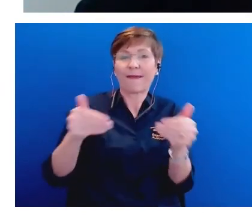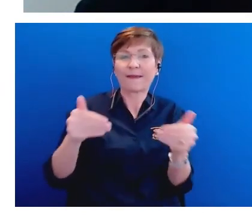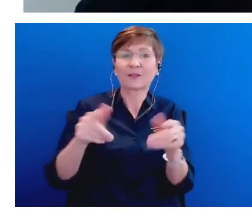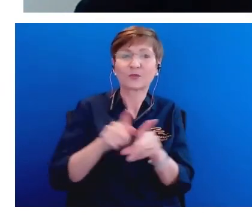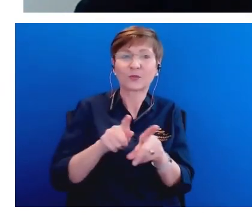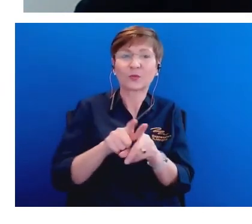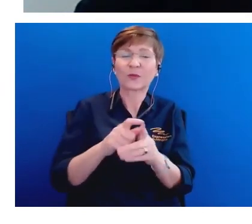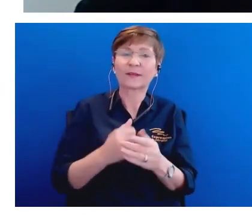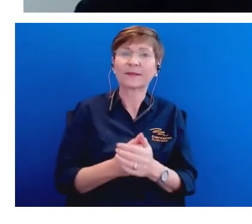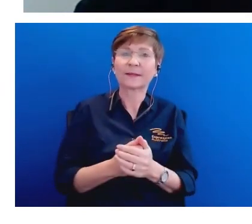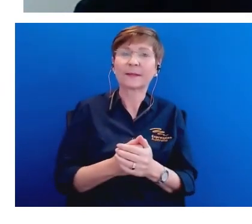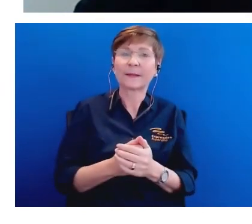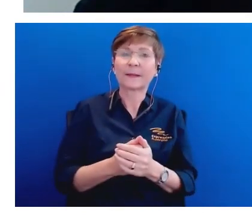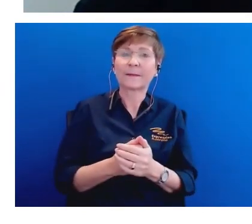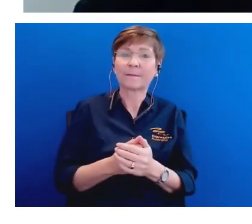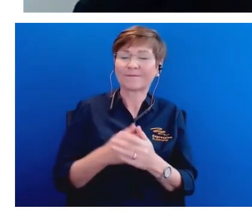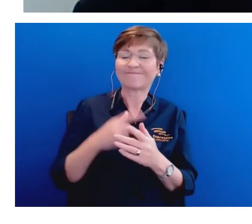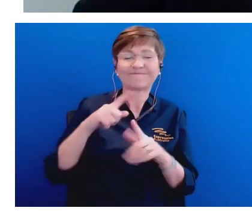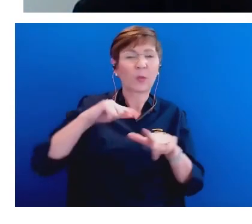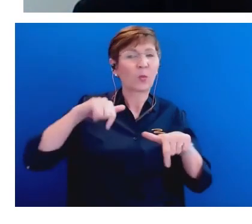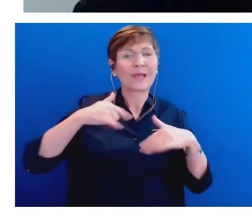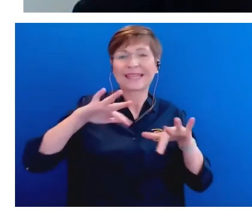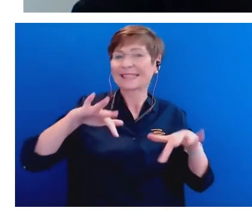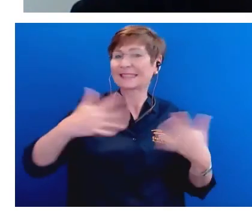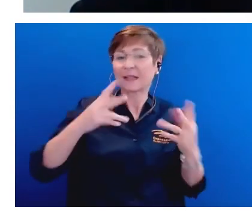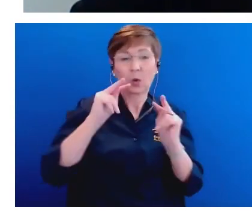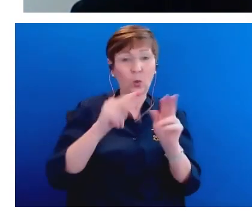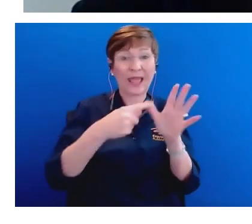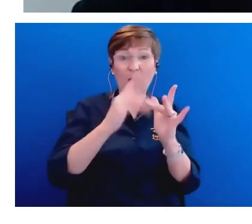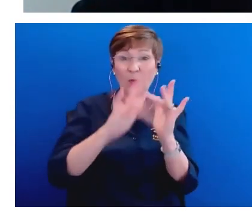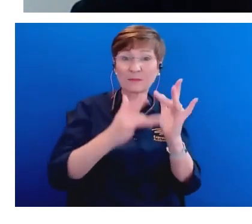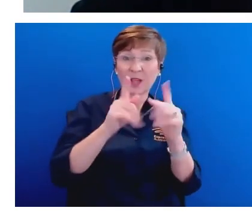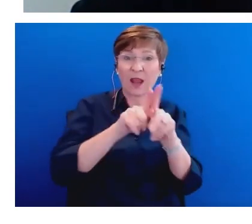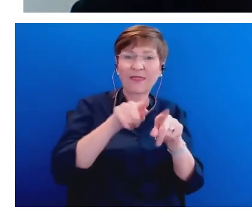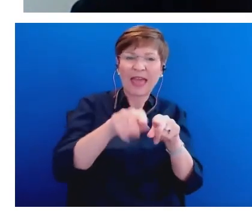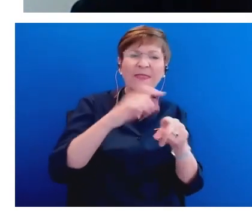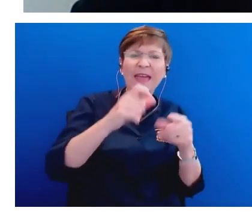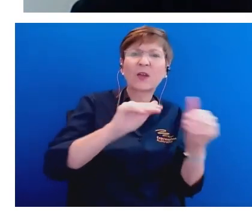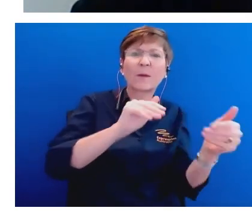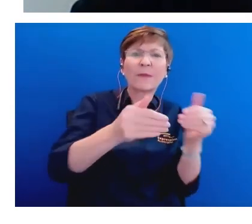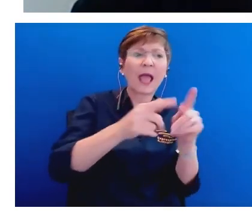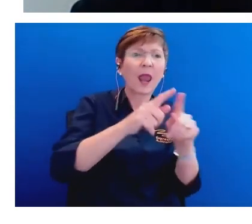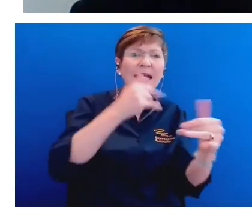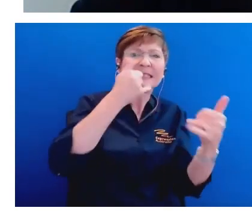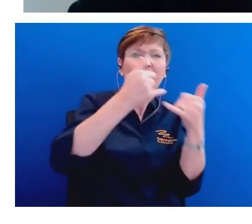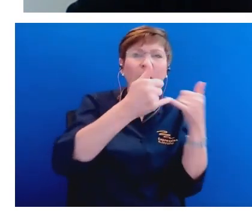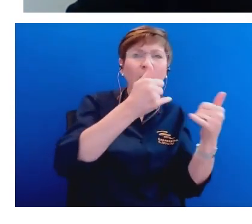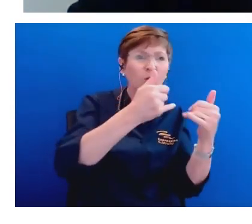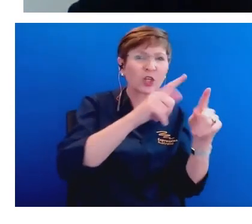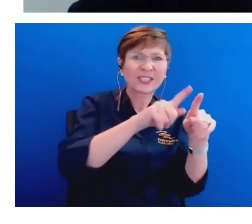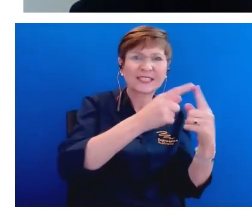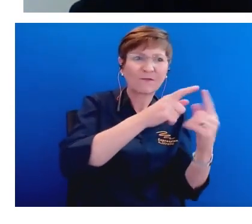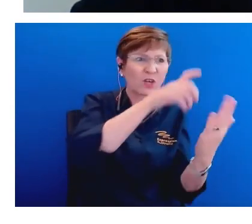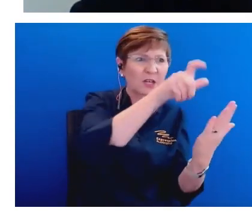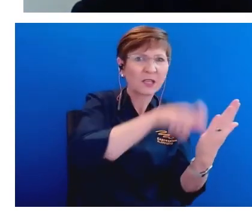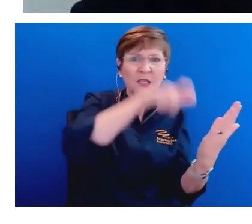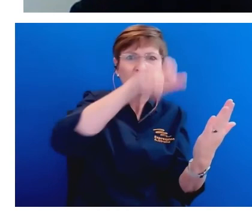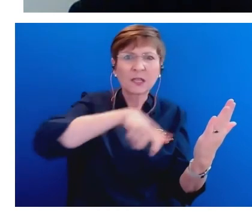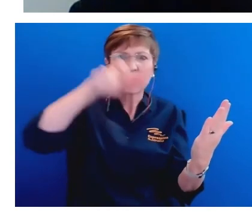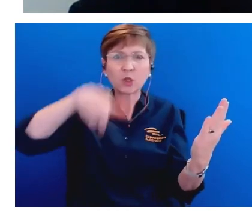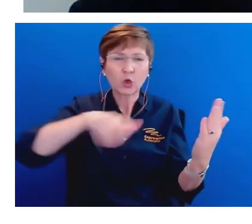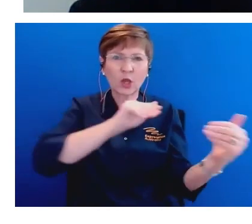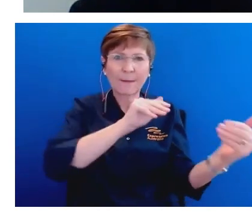We didn't look at those comparison websites. I think they certainly have some advantages in terms of letting